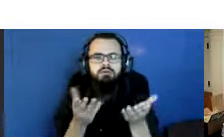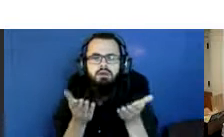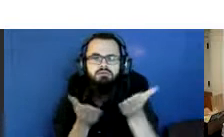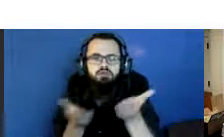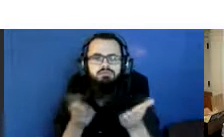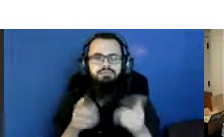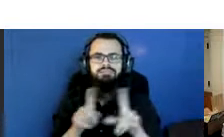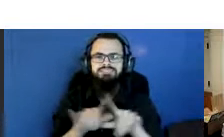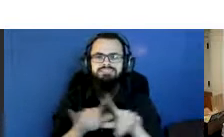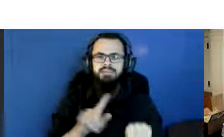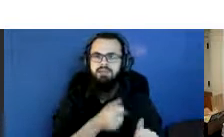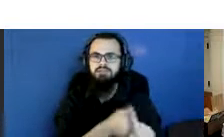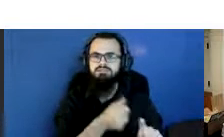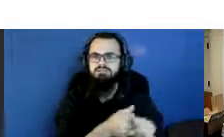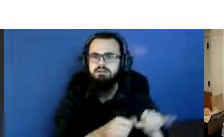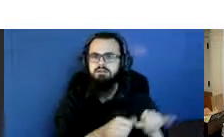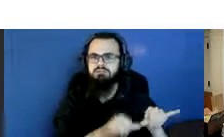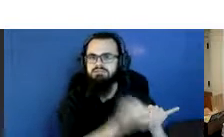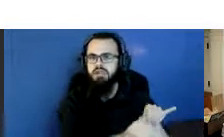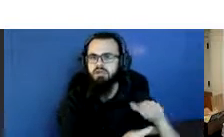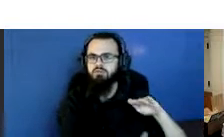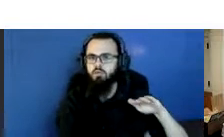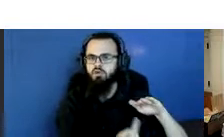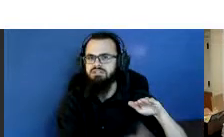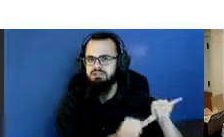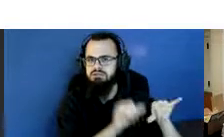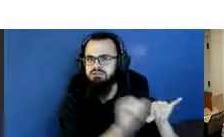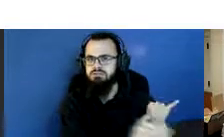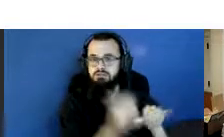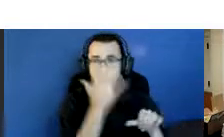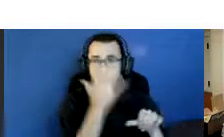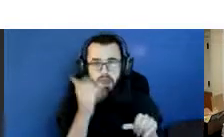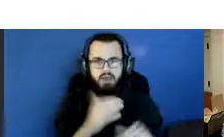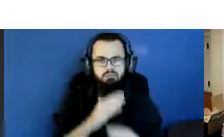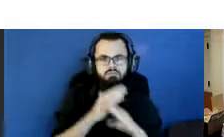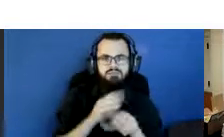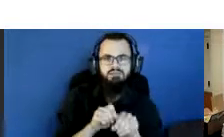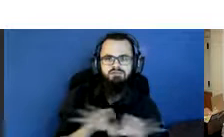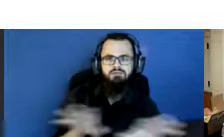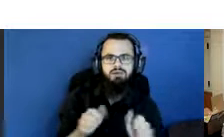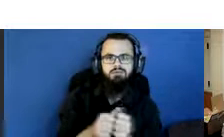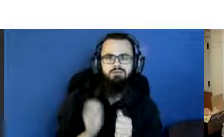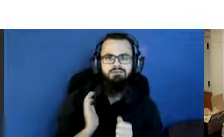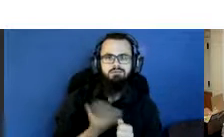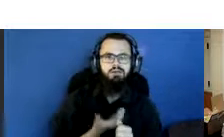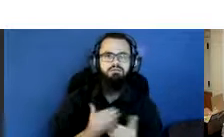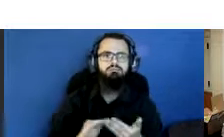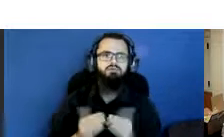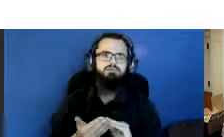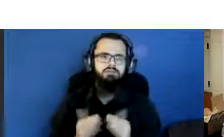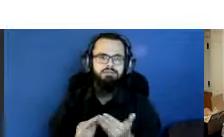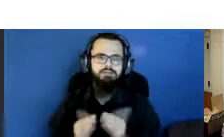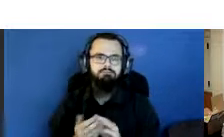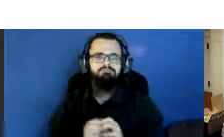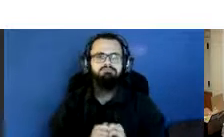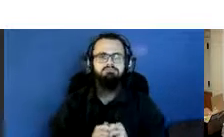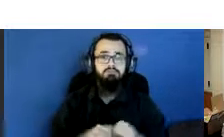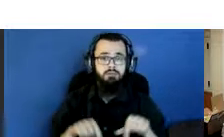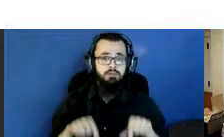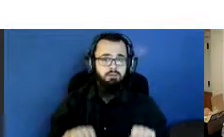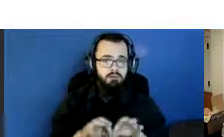to hopefully prevent them from spreading on to other members of our community. What's really important here in